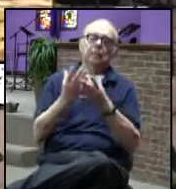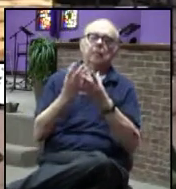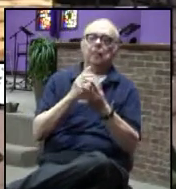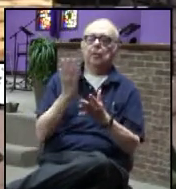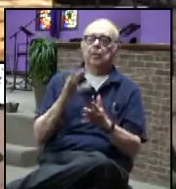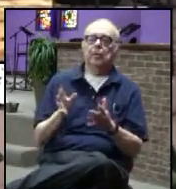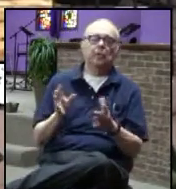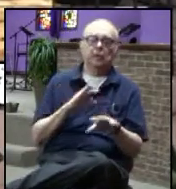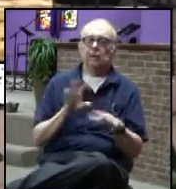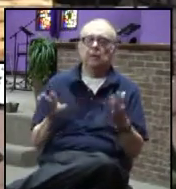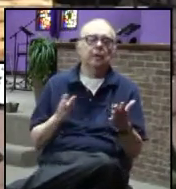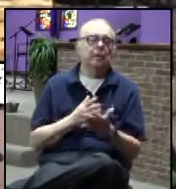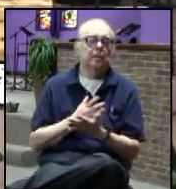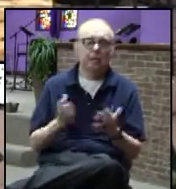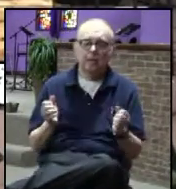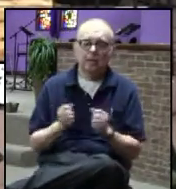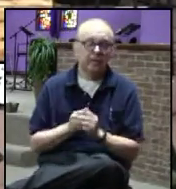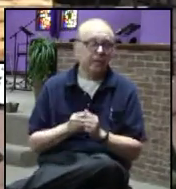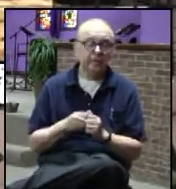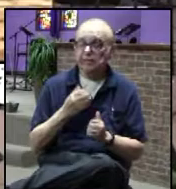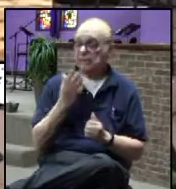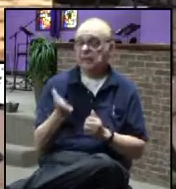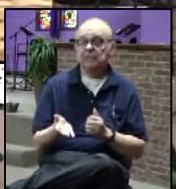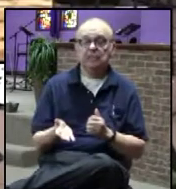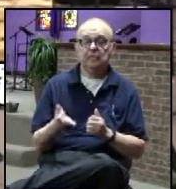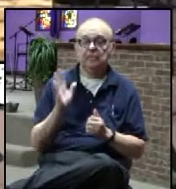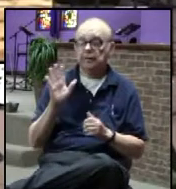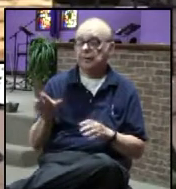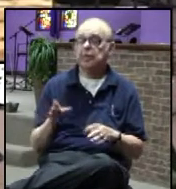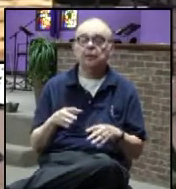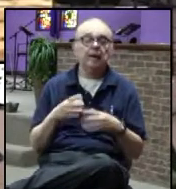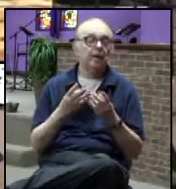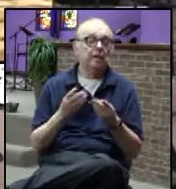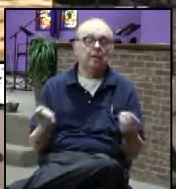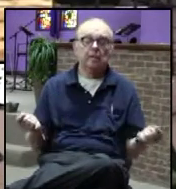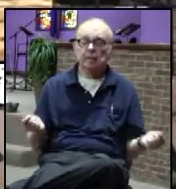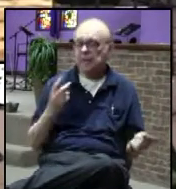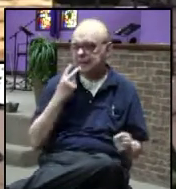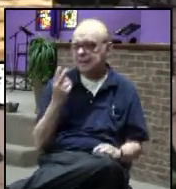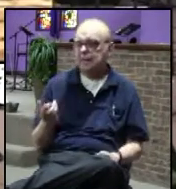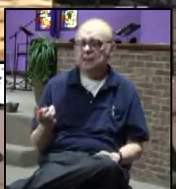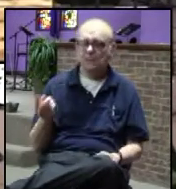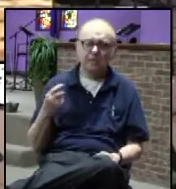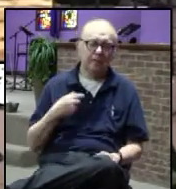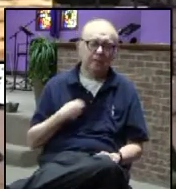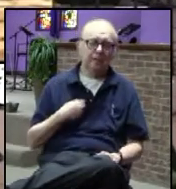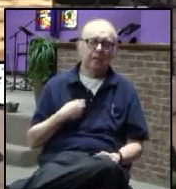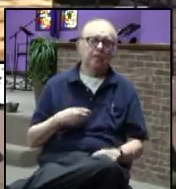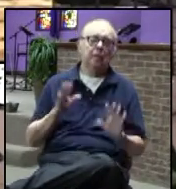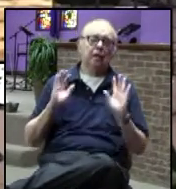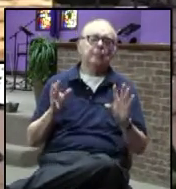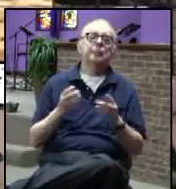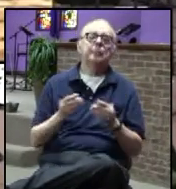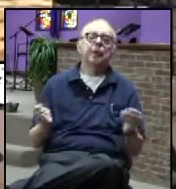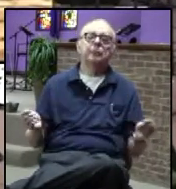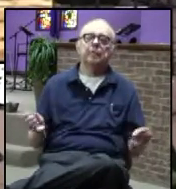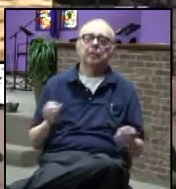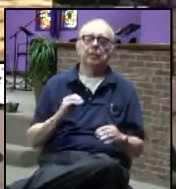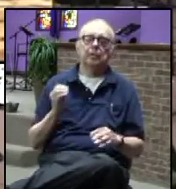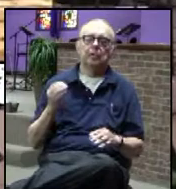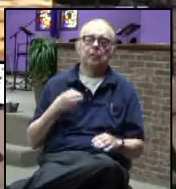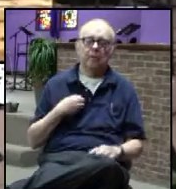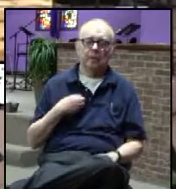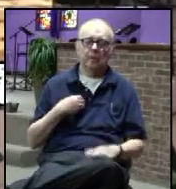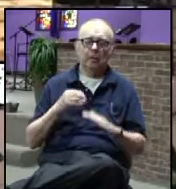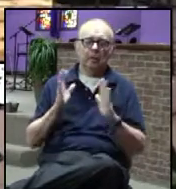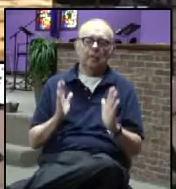They never really did anything with it. It just sat there. It was their property. See, I'm a great property owner. I've got my